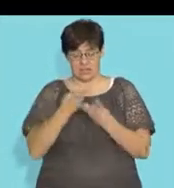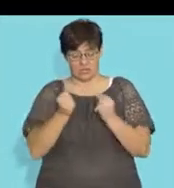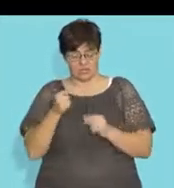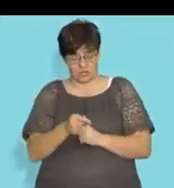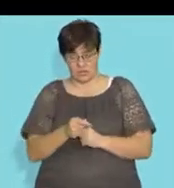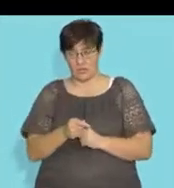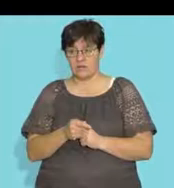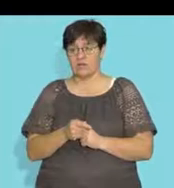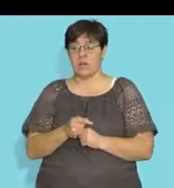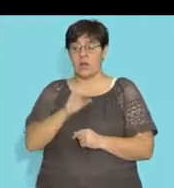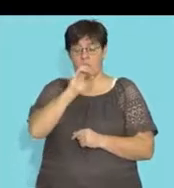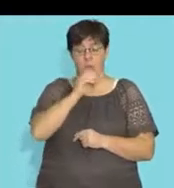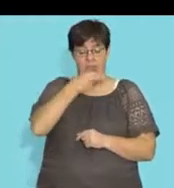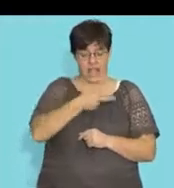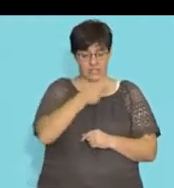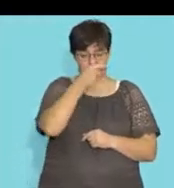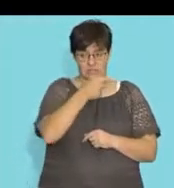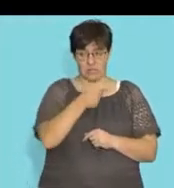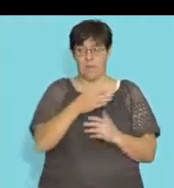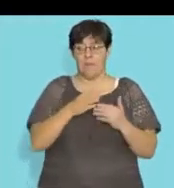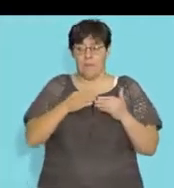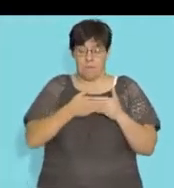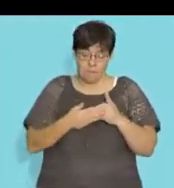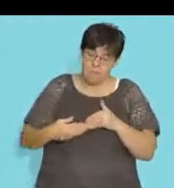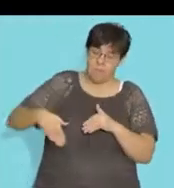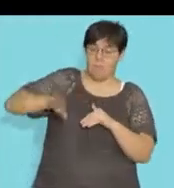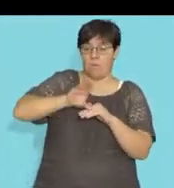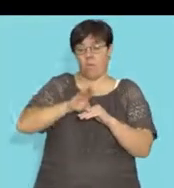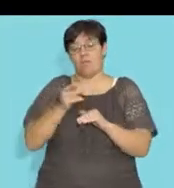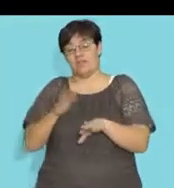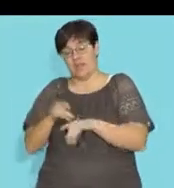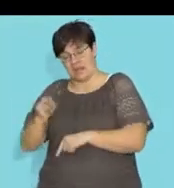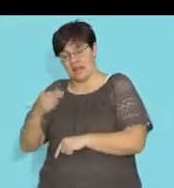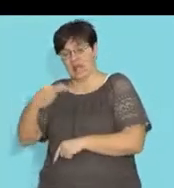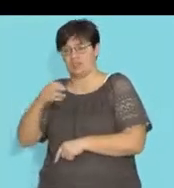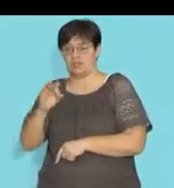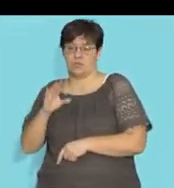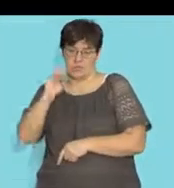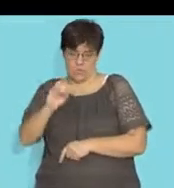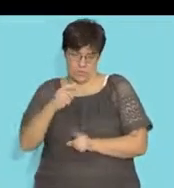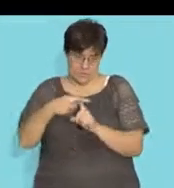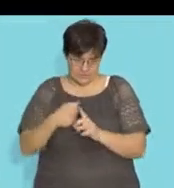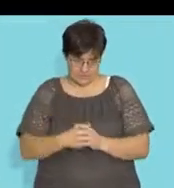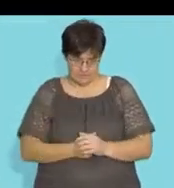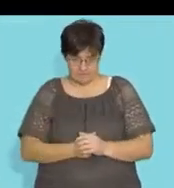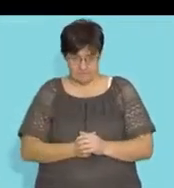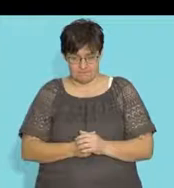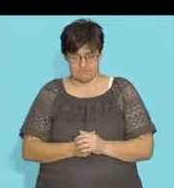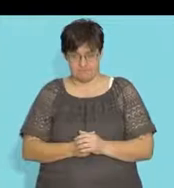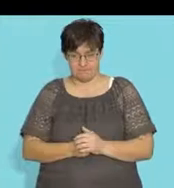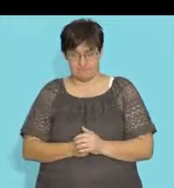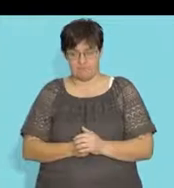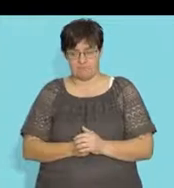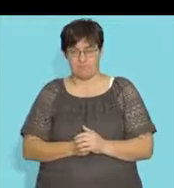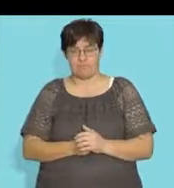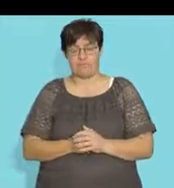have more hydroxide ions in the solution compared to the hydronium ions in